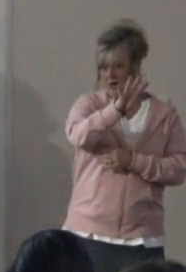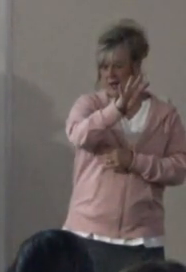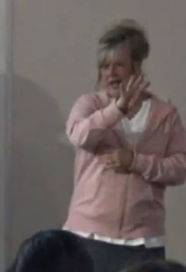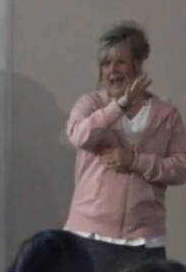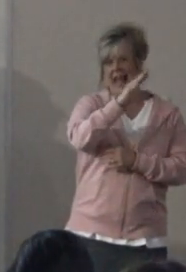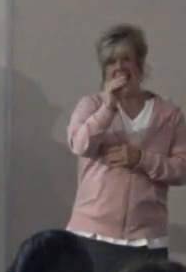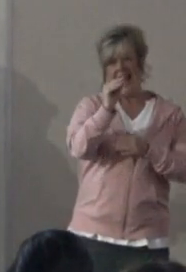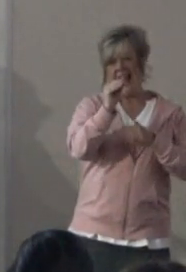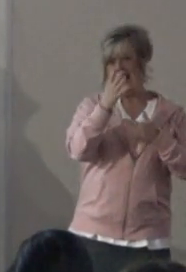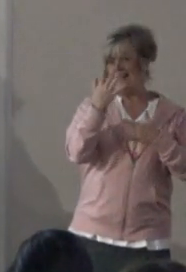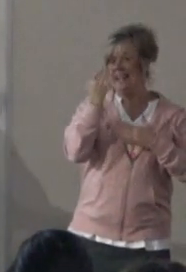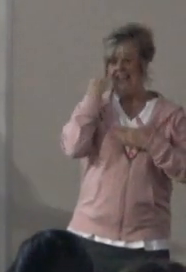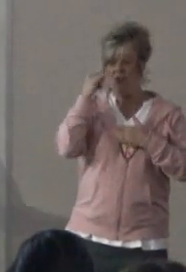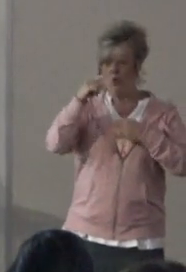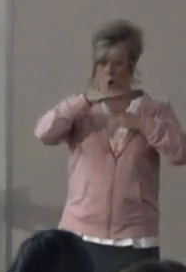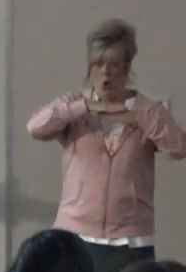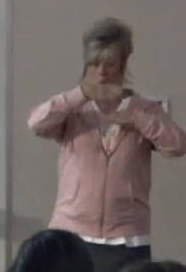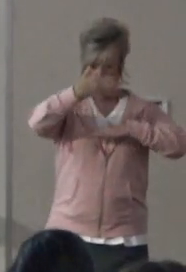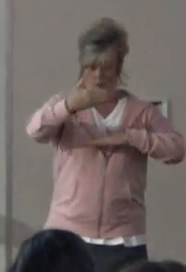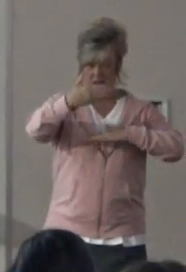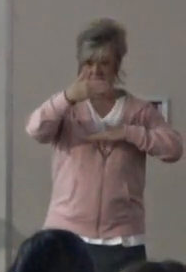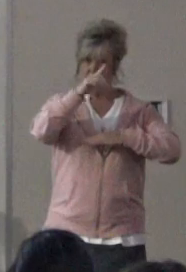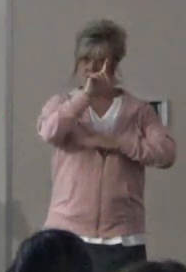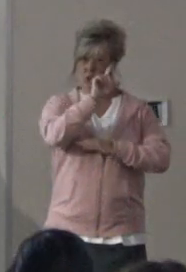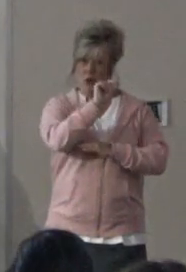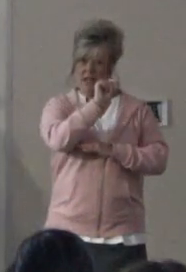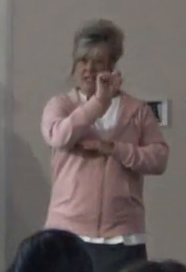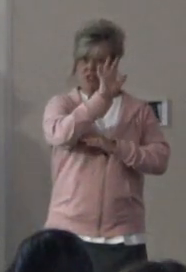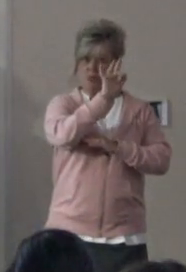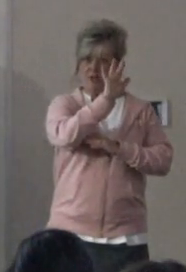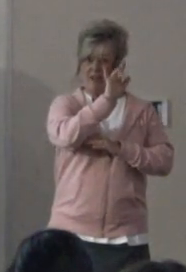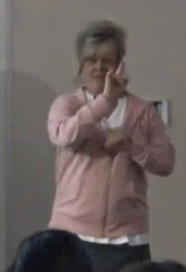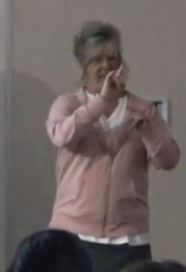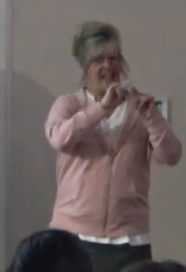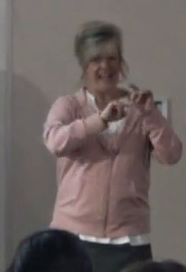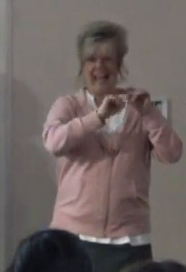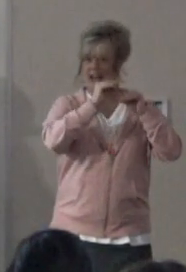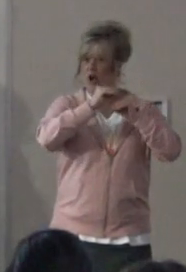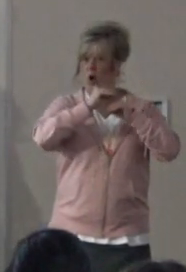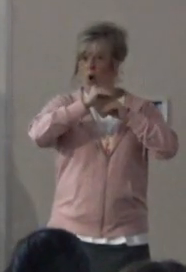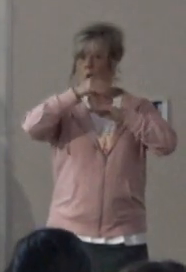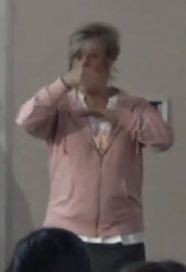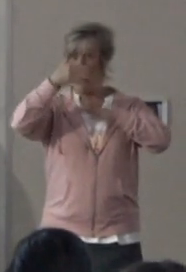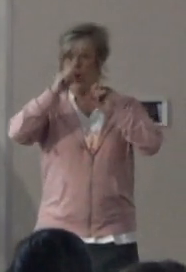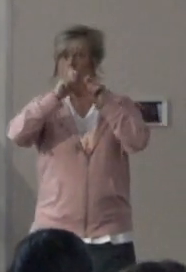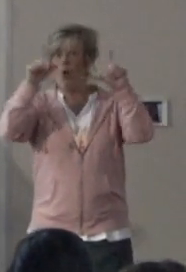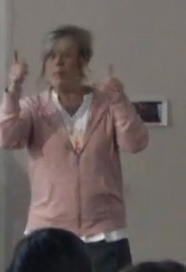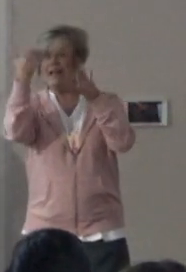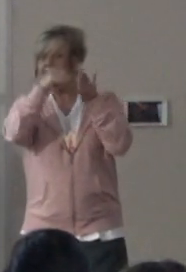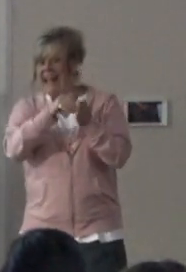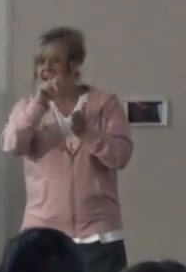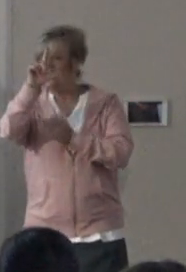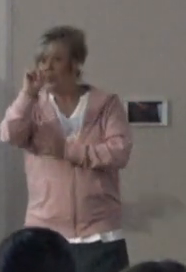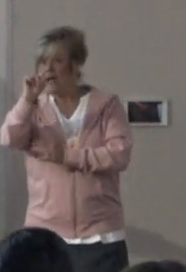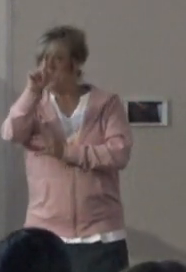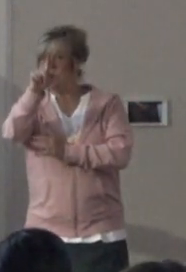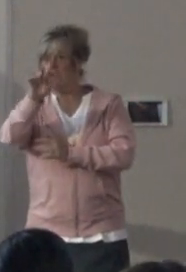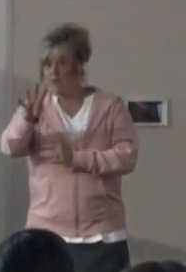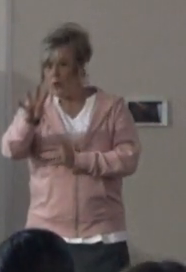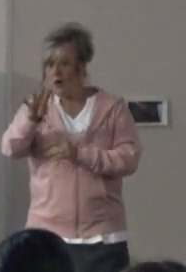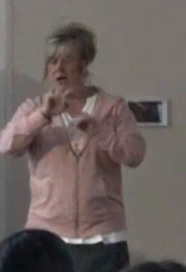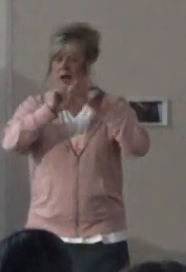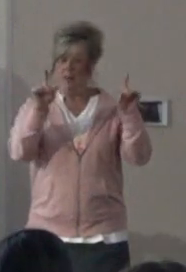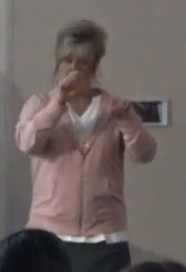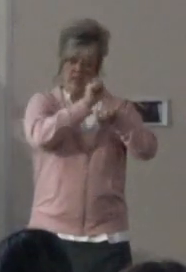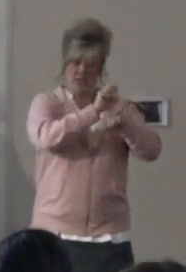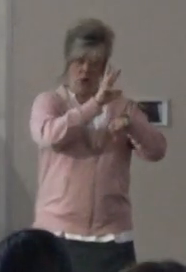And basically, if you open it in the 2025 version, it can't open again in the 2024 version. But then the SolidWorks